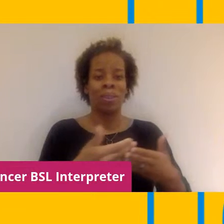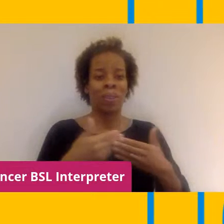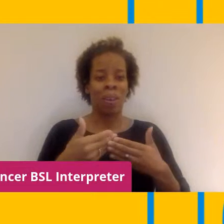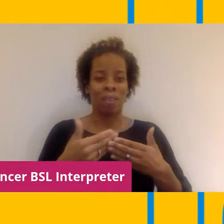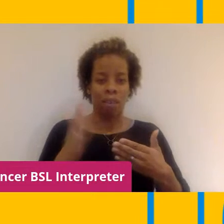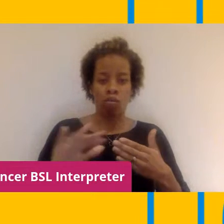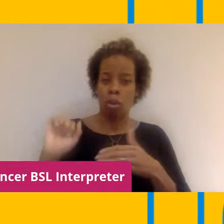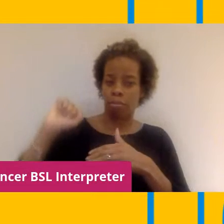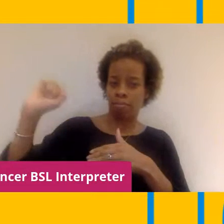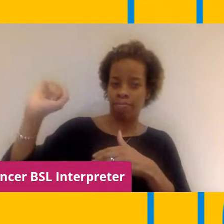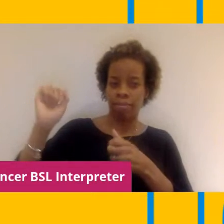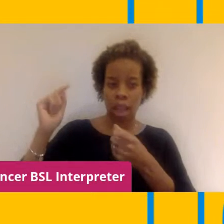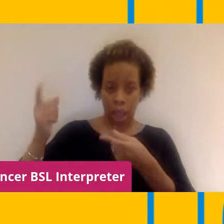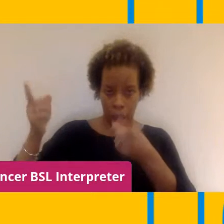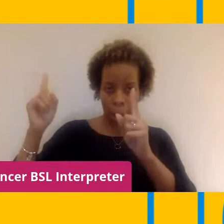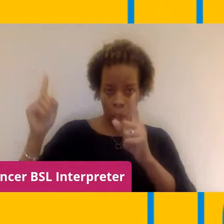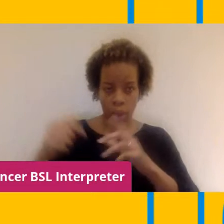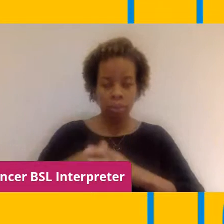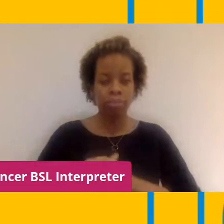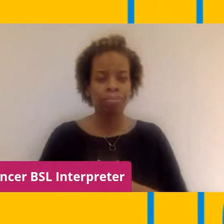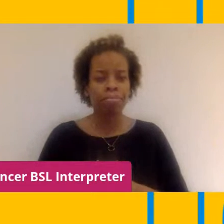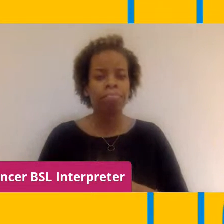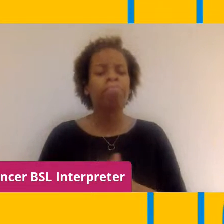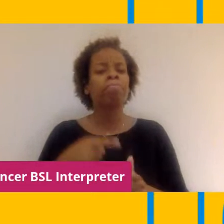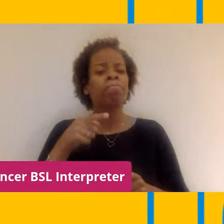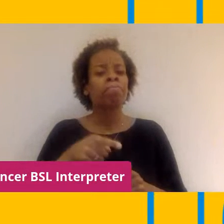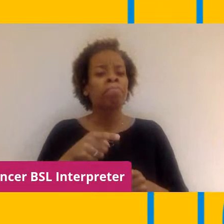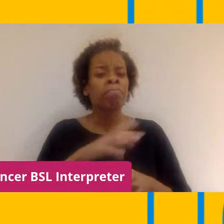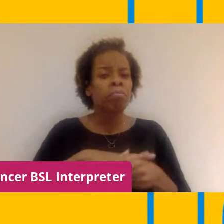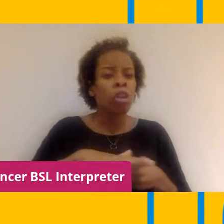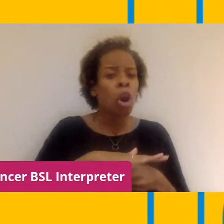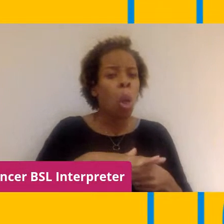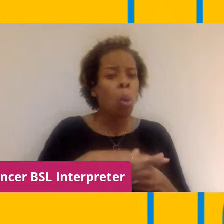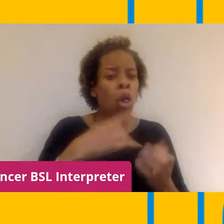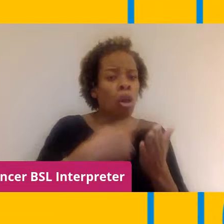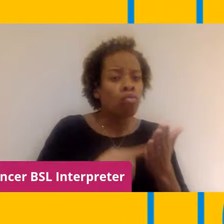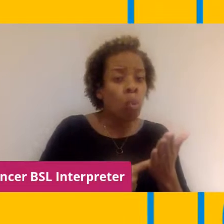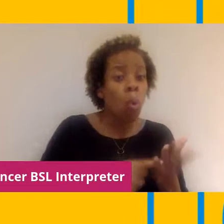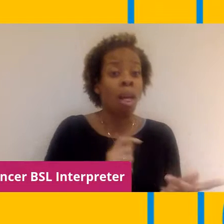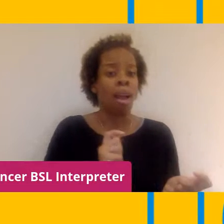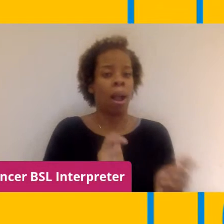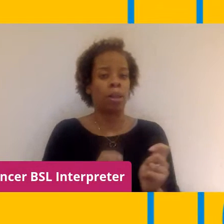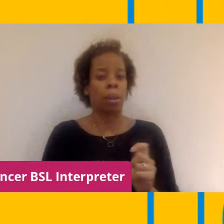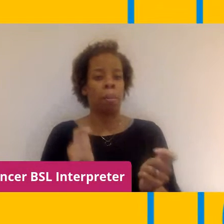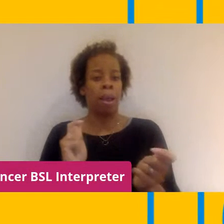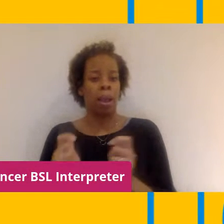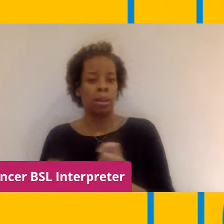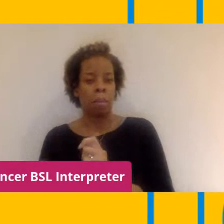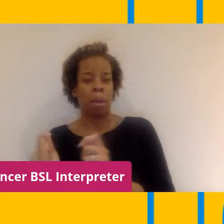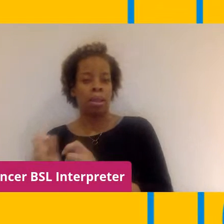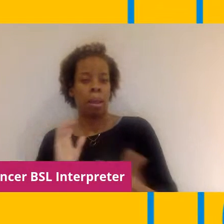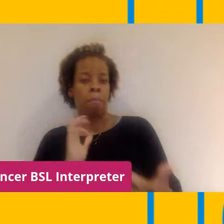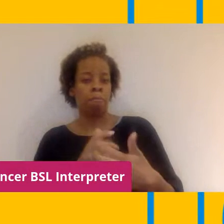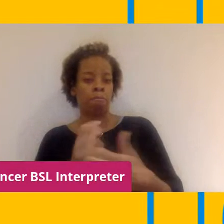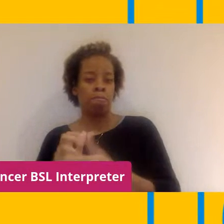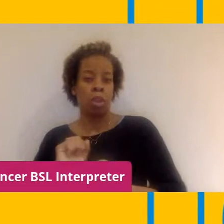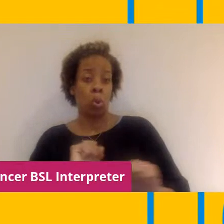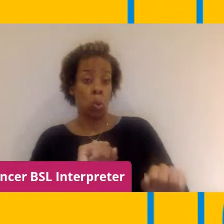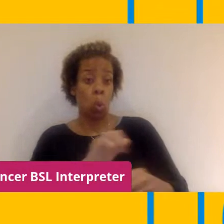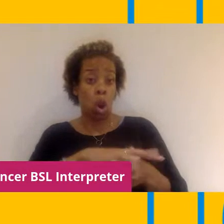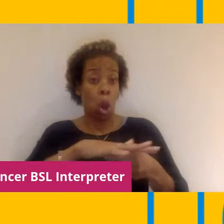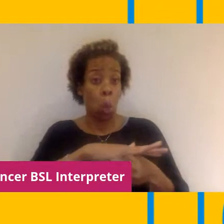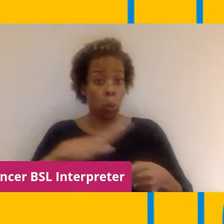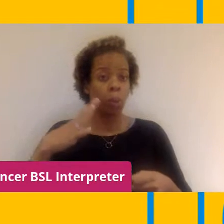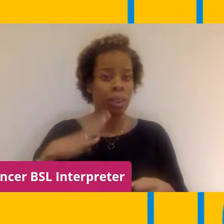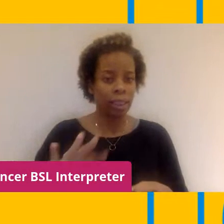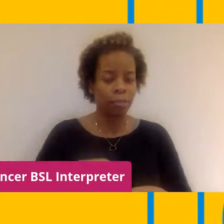course, with the view that that should be adapted locally to meet the hazards within your institutions. We also put out